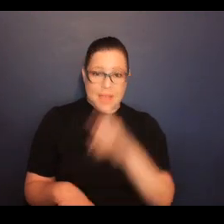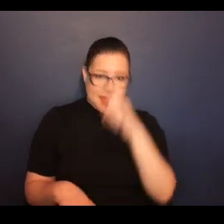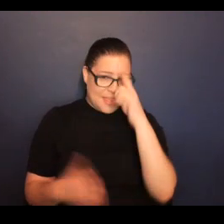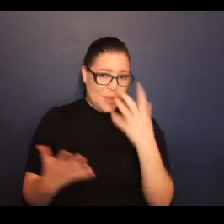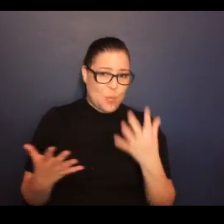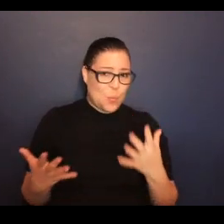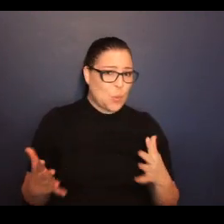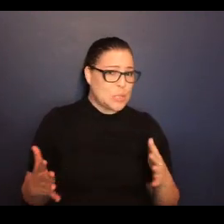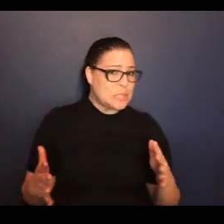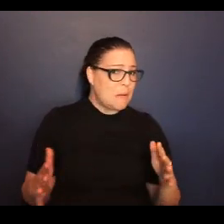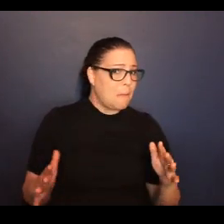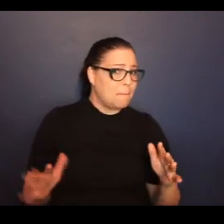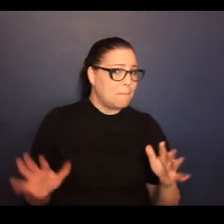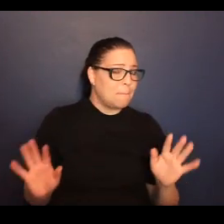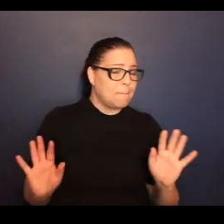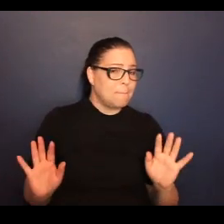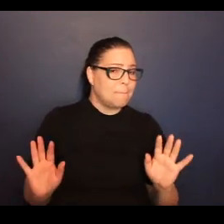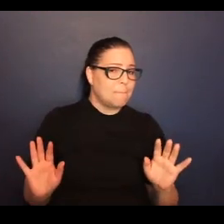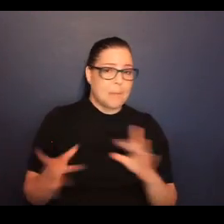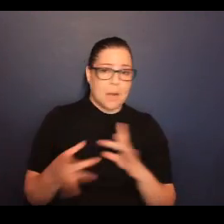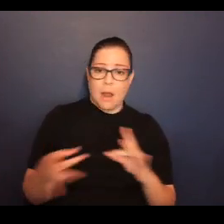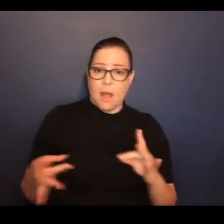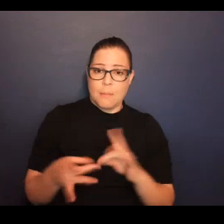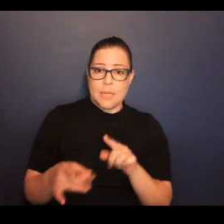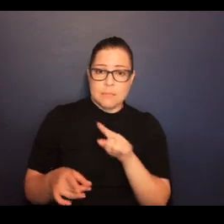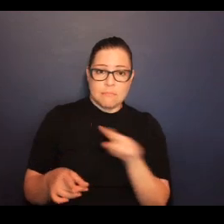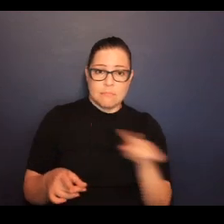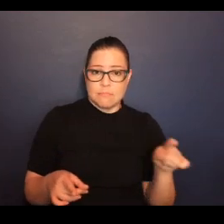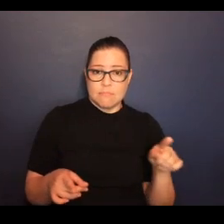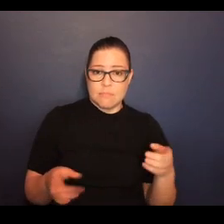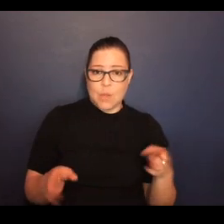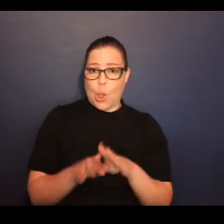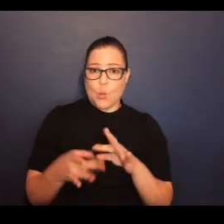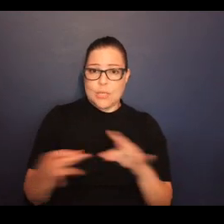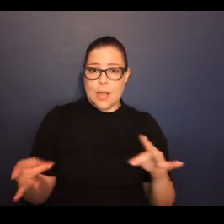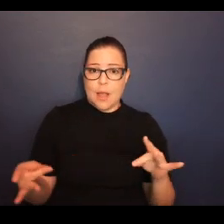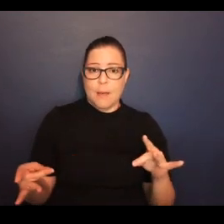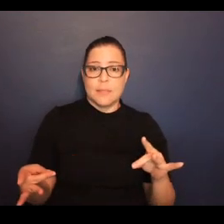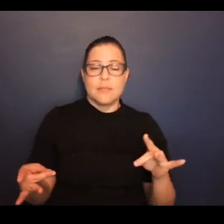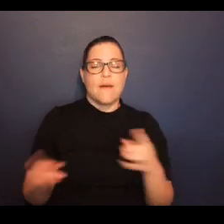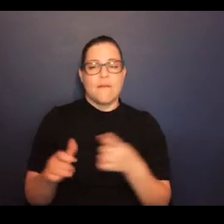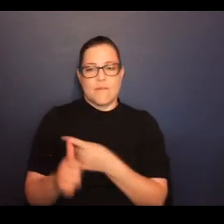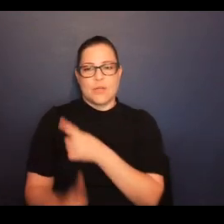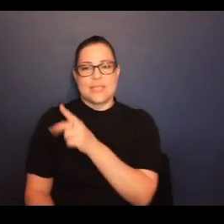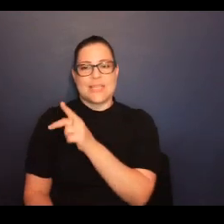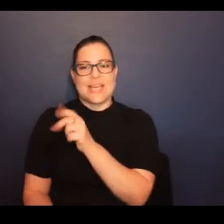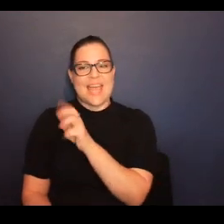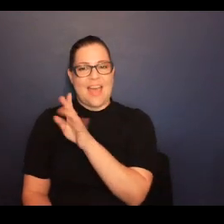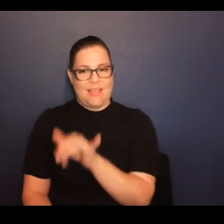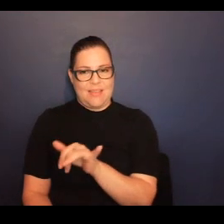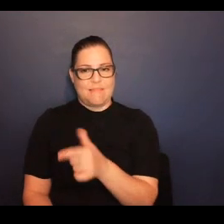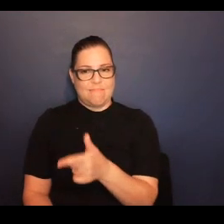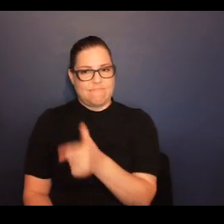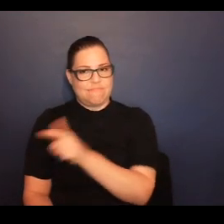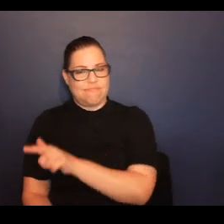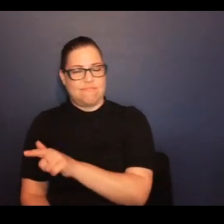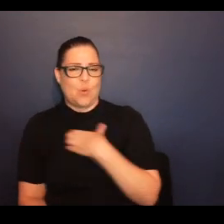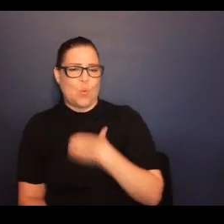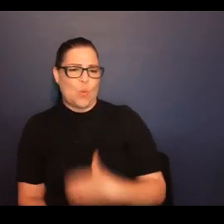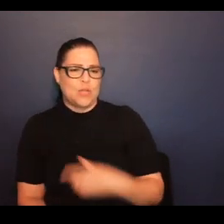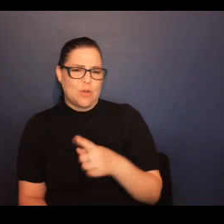really quite done. So anything from my colleagues? Closing comments. Just let's begin with Board Member Kelly. Just, you know, wish everyone